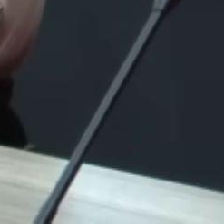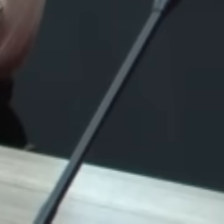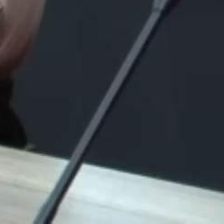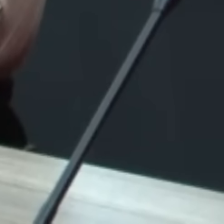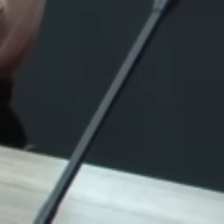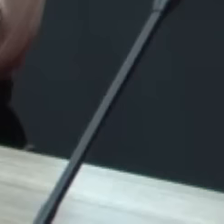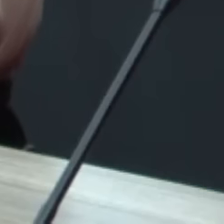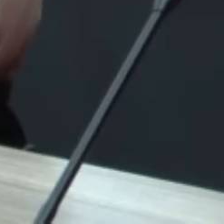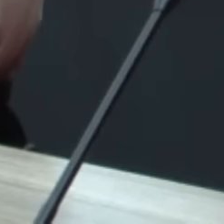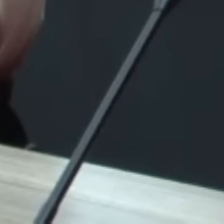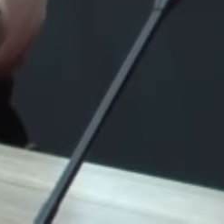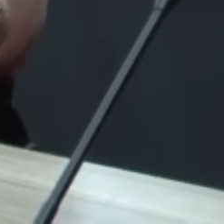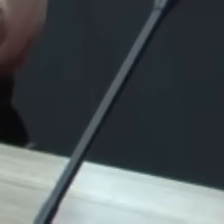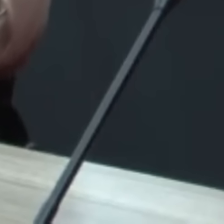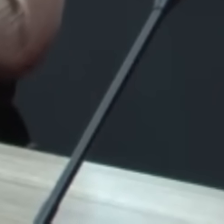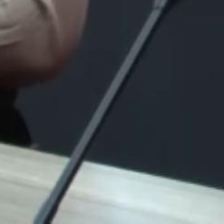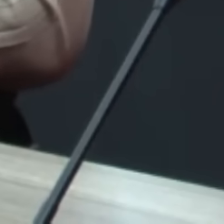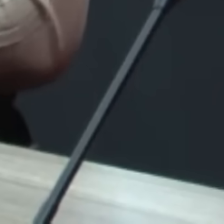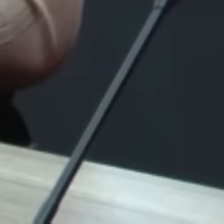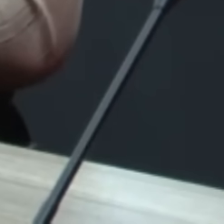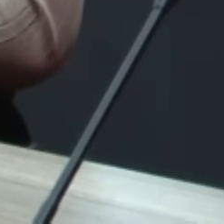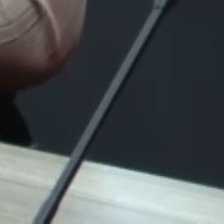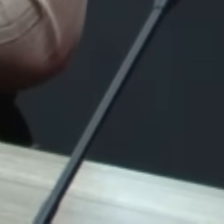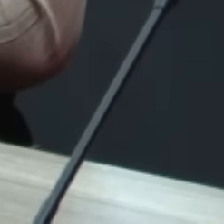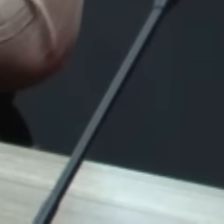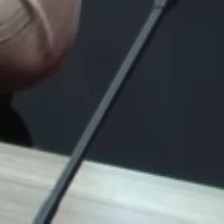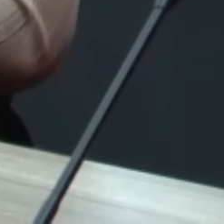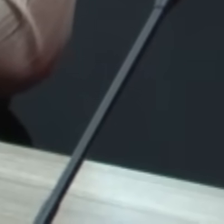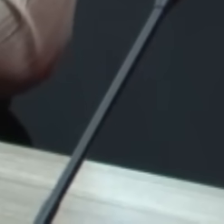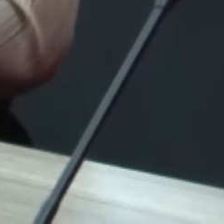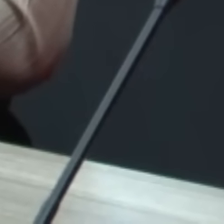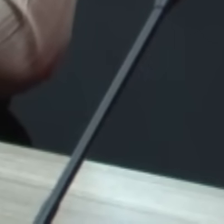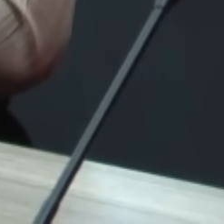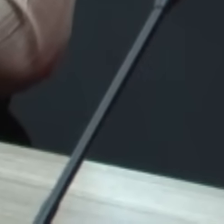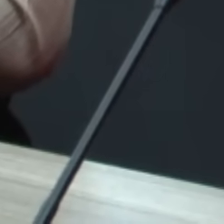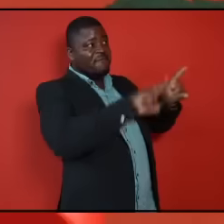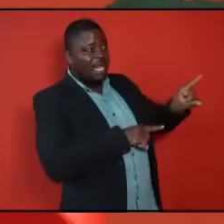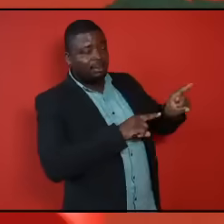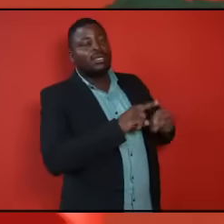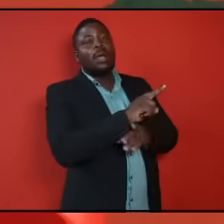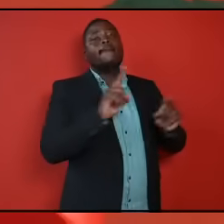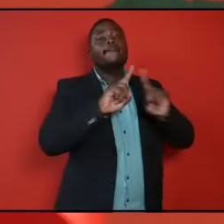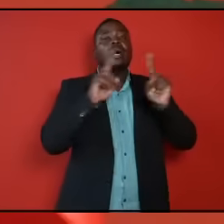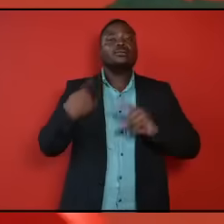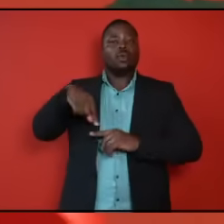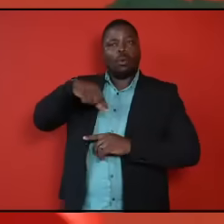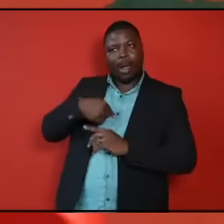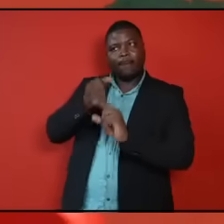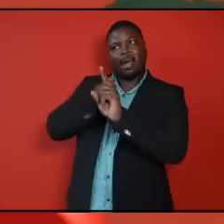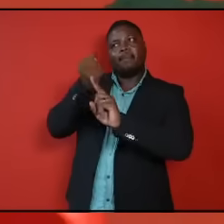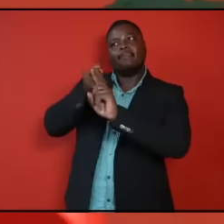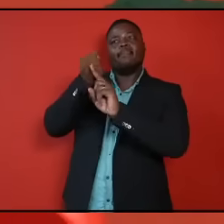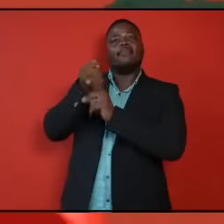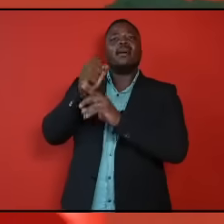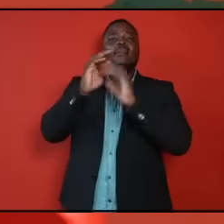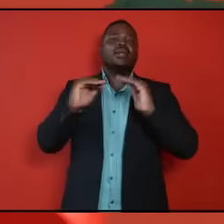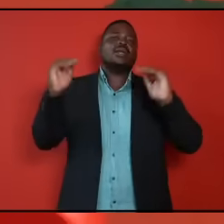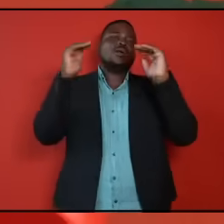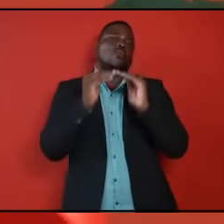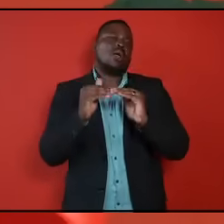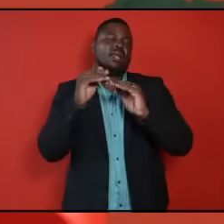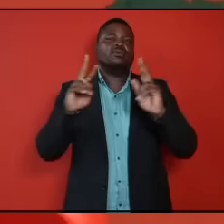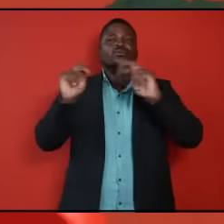all systems fail, there is a space to advance a multipolar world based on equality between nations, respect